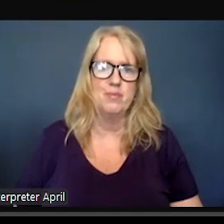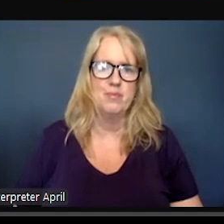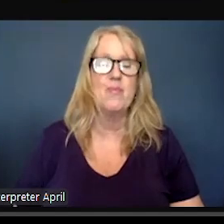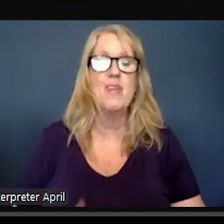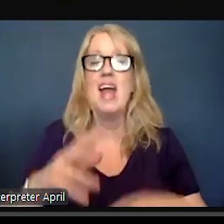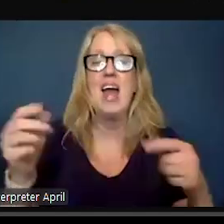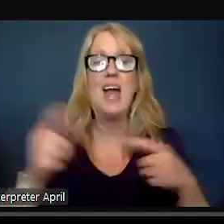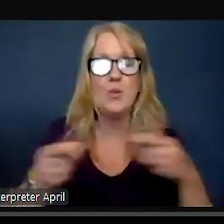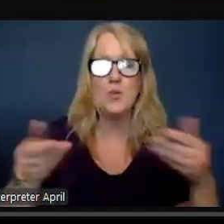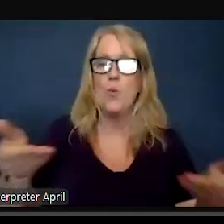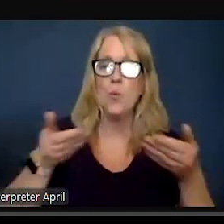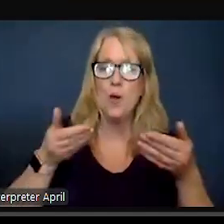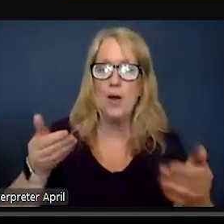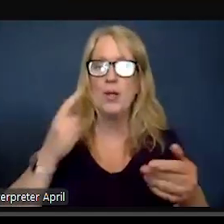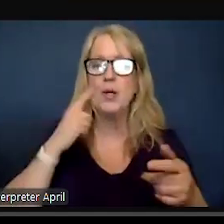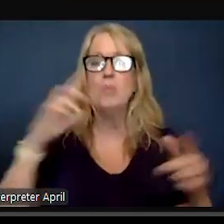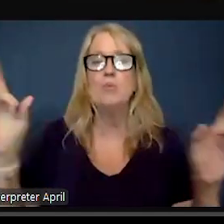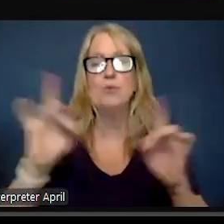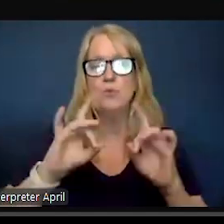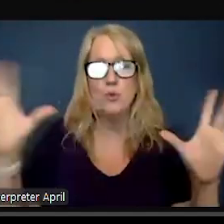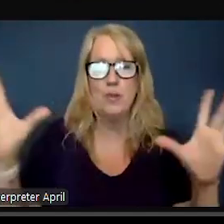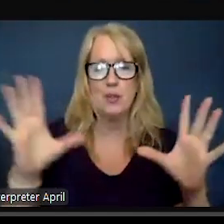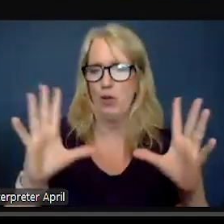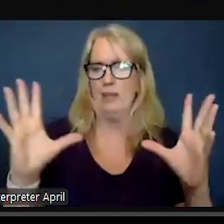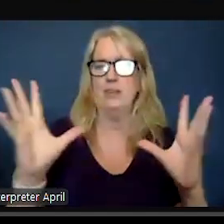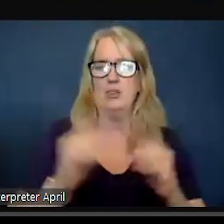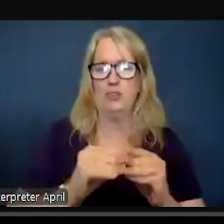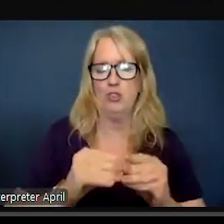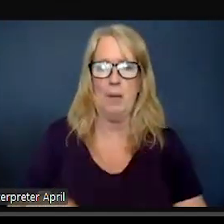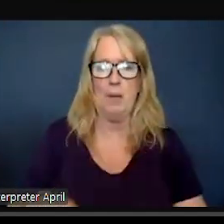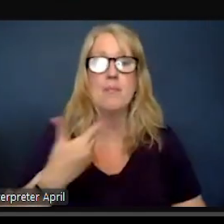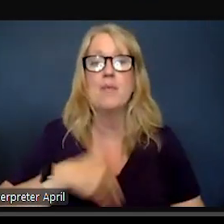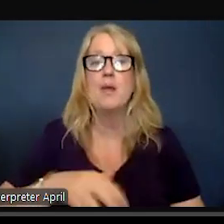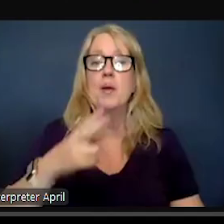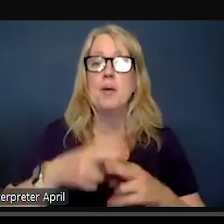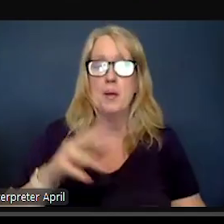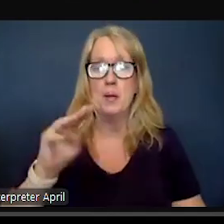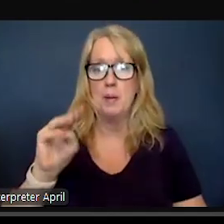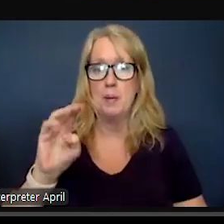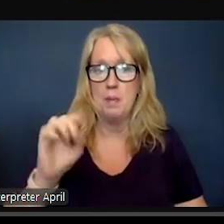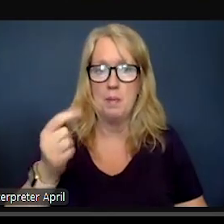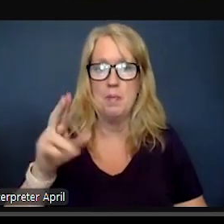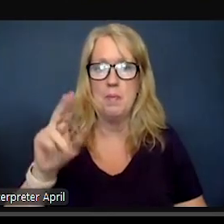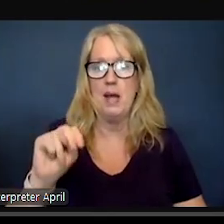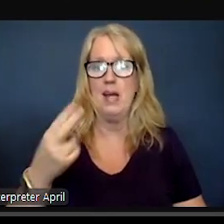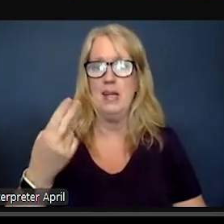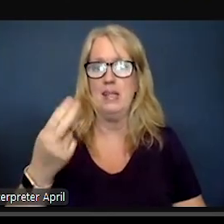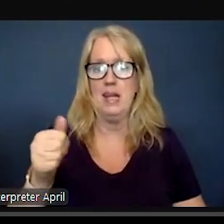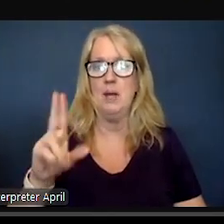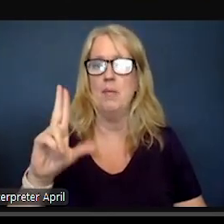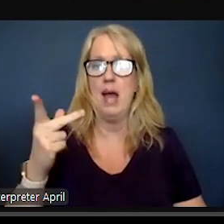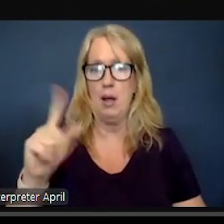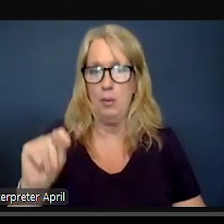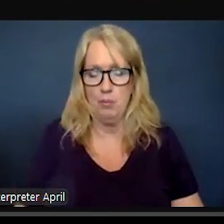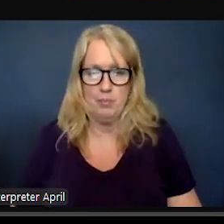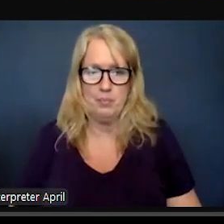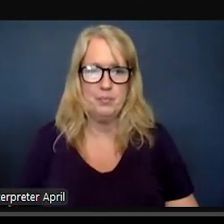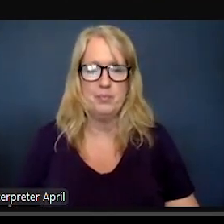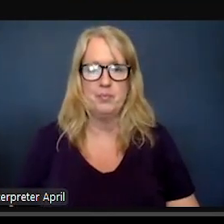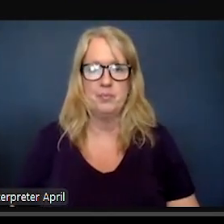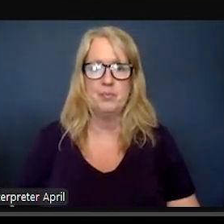and welcome to the Crisis Jam. My name is Megan Howe. First responders to technology